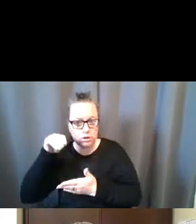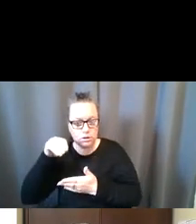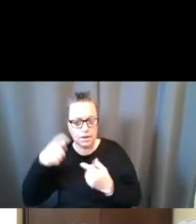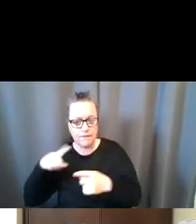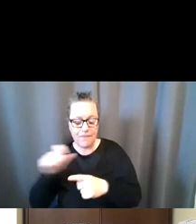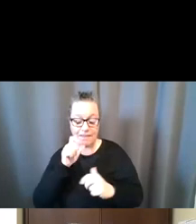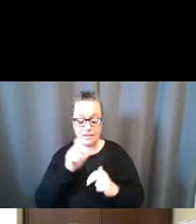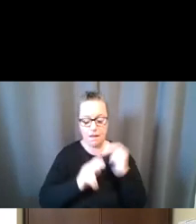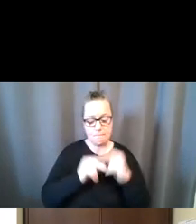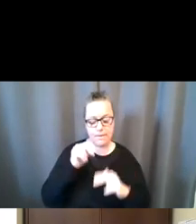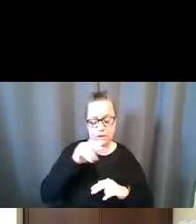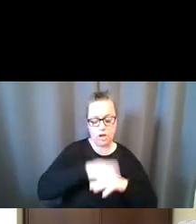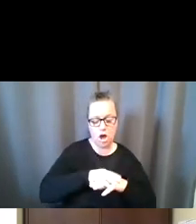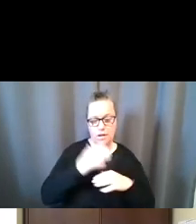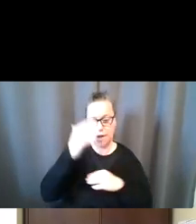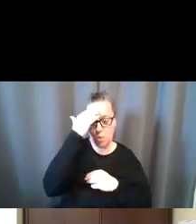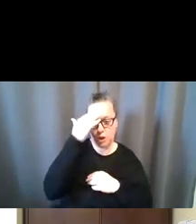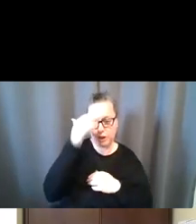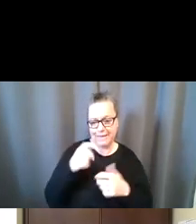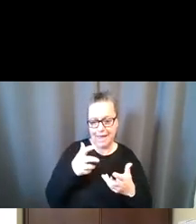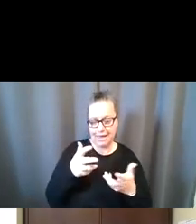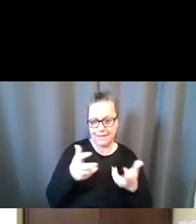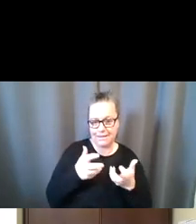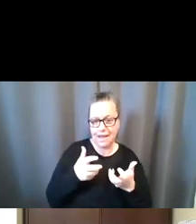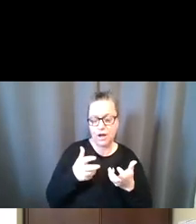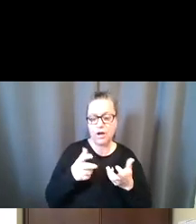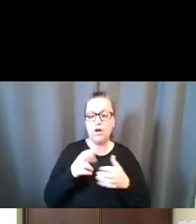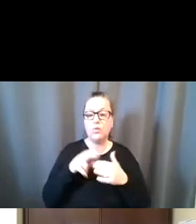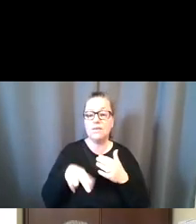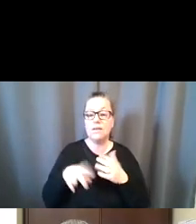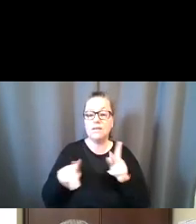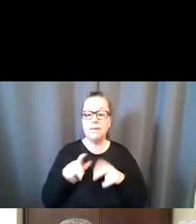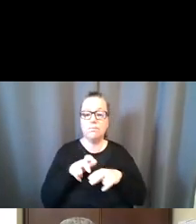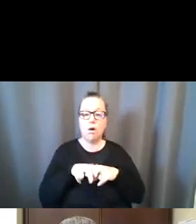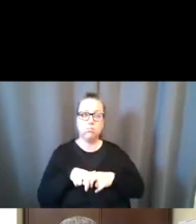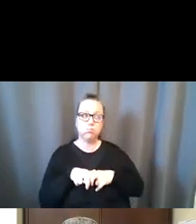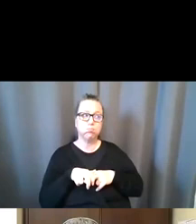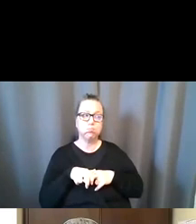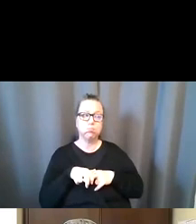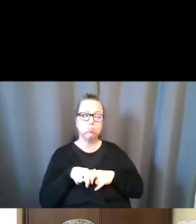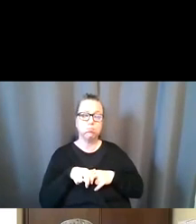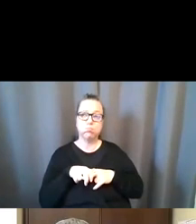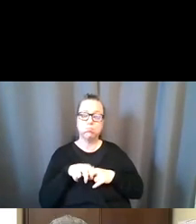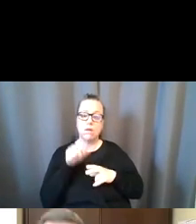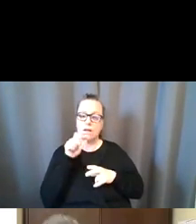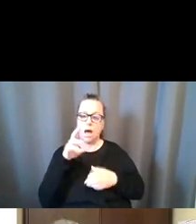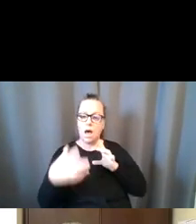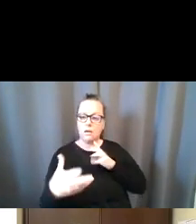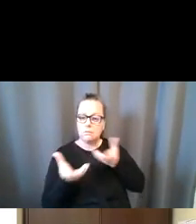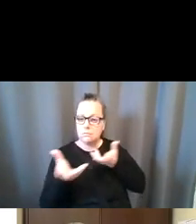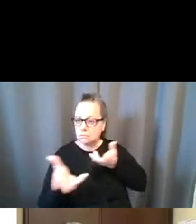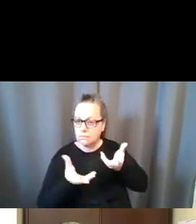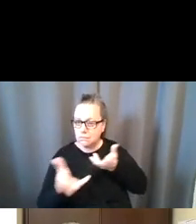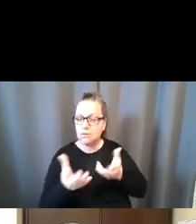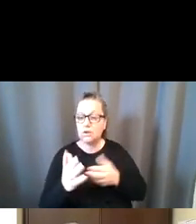awareness and desire results in people sitting in the back of the room thinking about what they're going to have for dinner. So